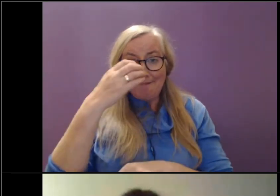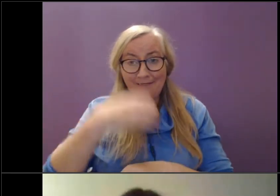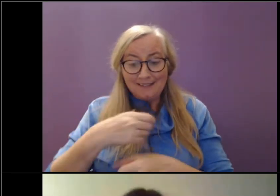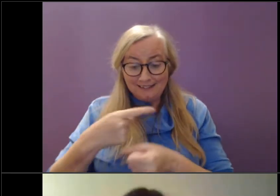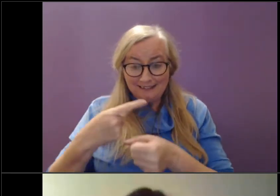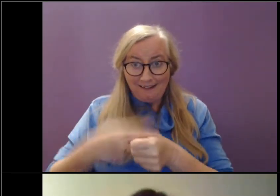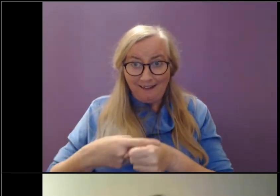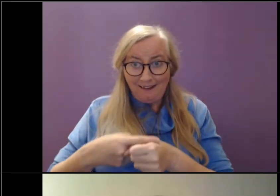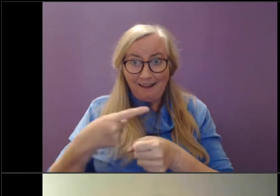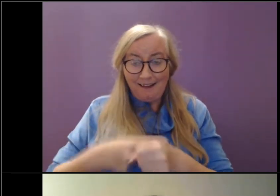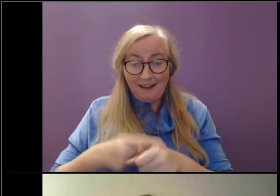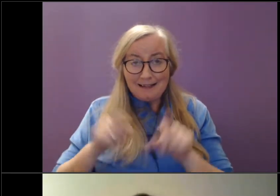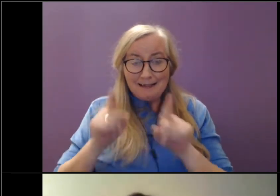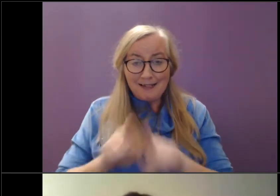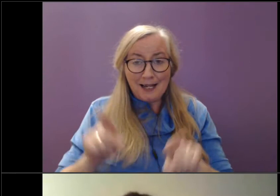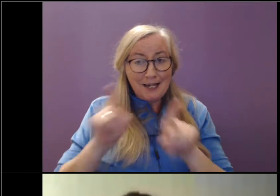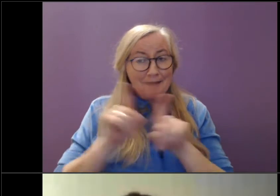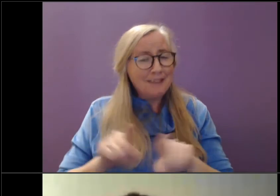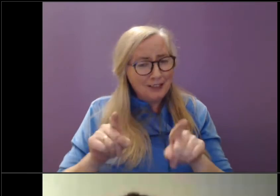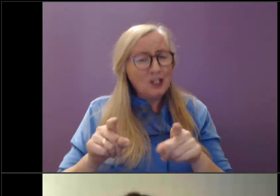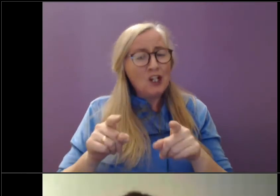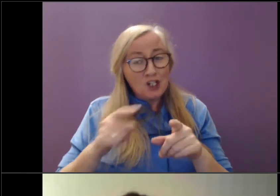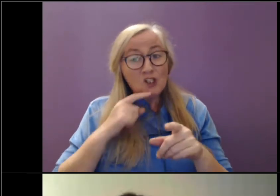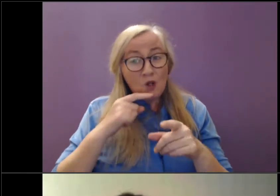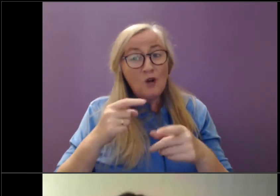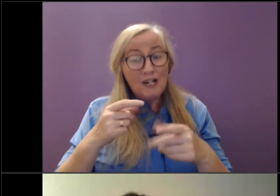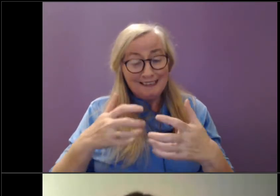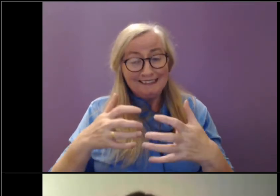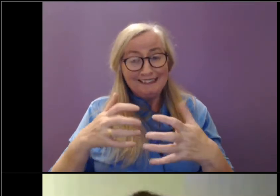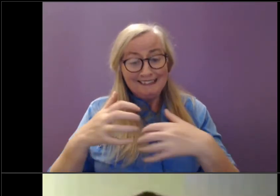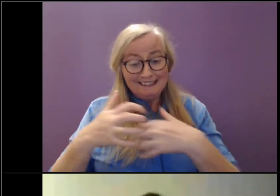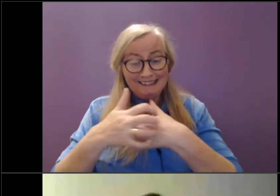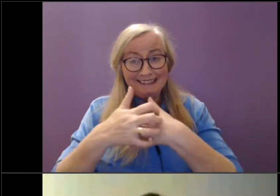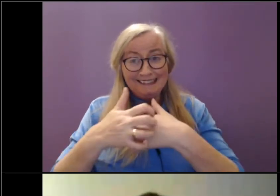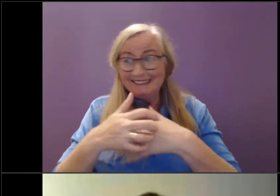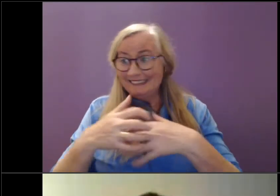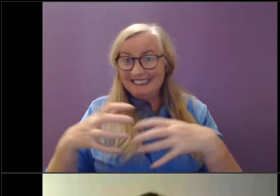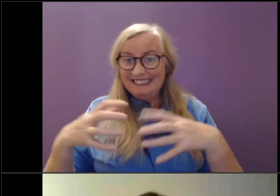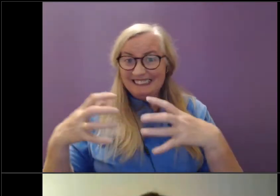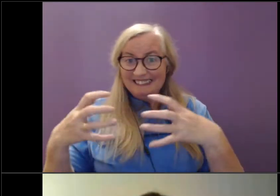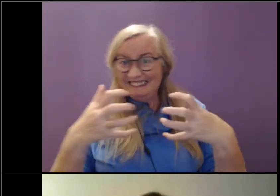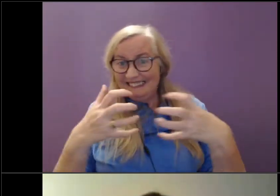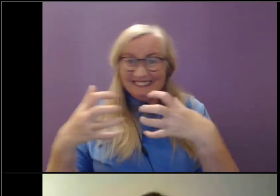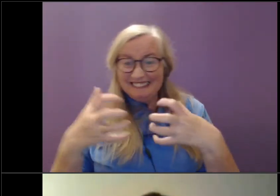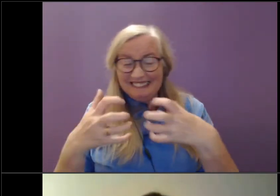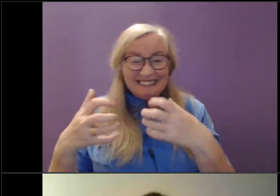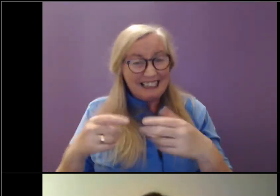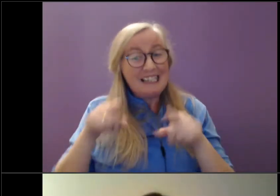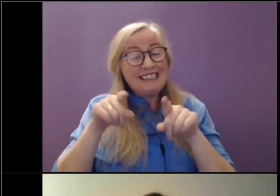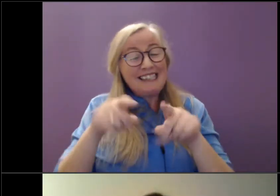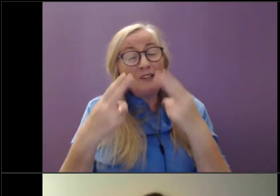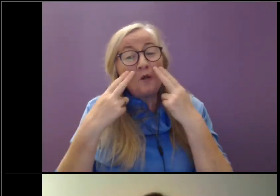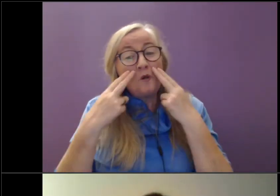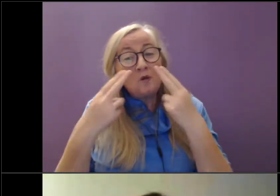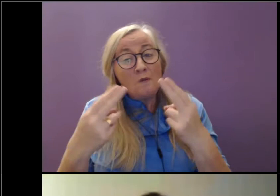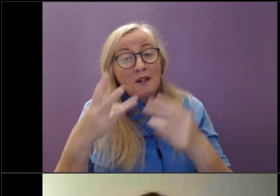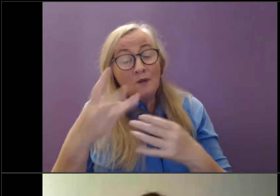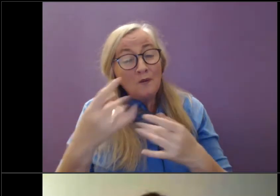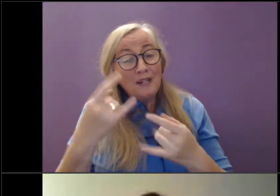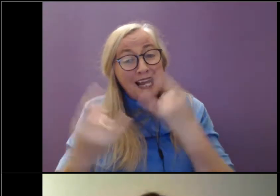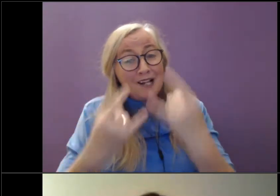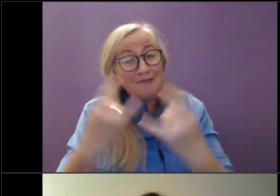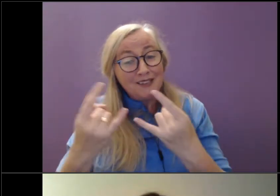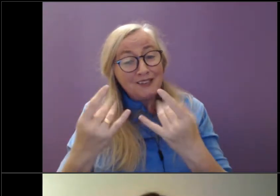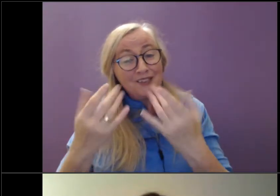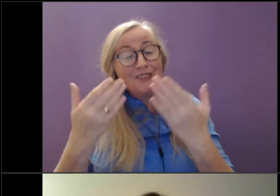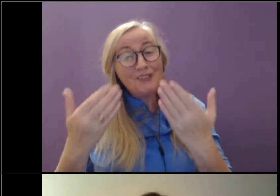and I suppose tension does run high, and it's only normal that would happen. So, you know,